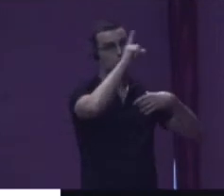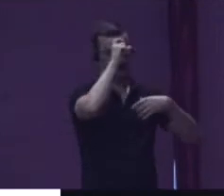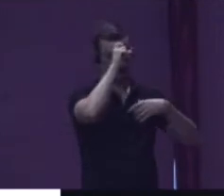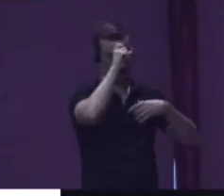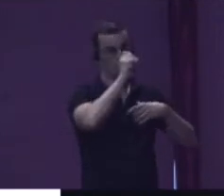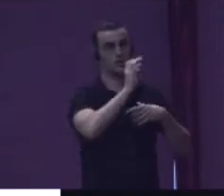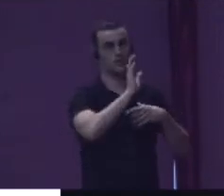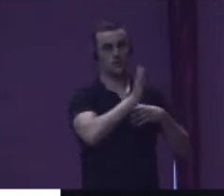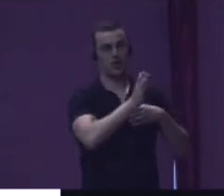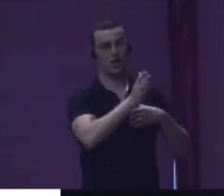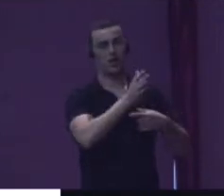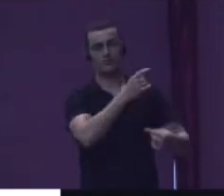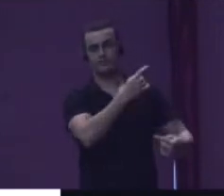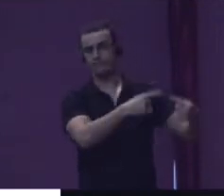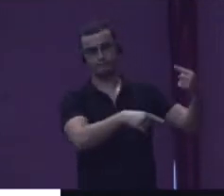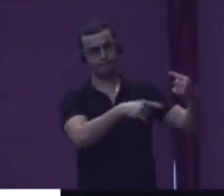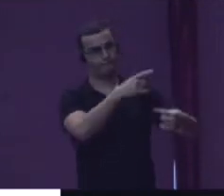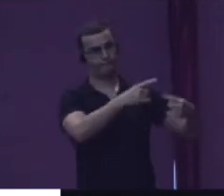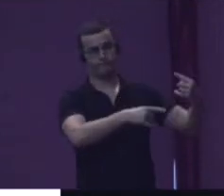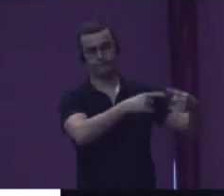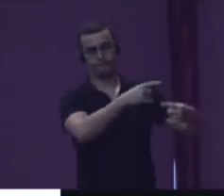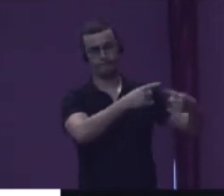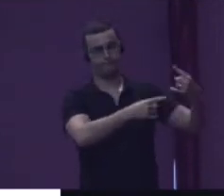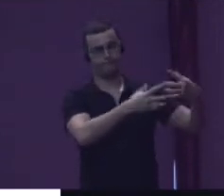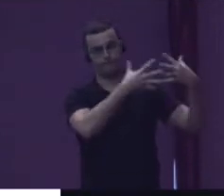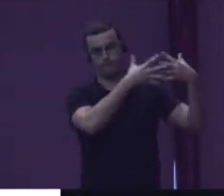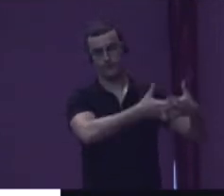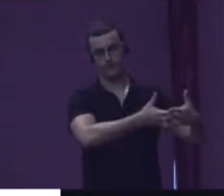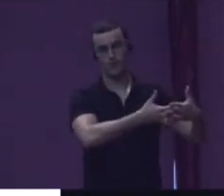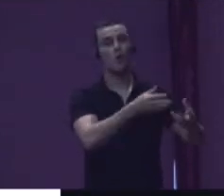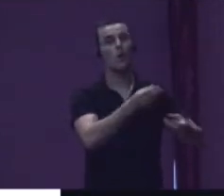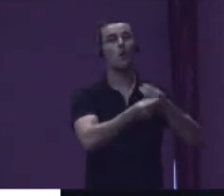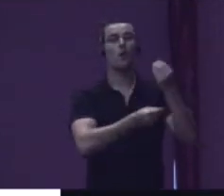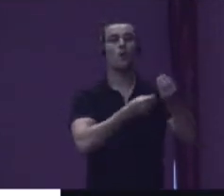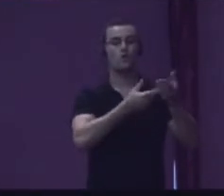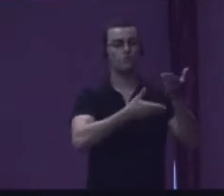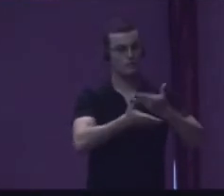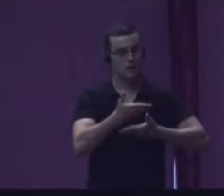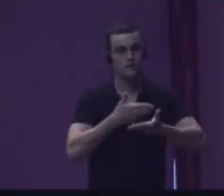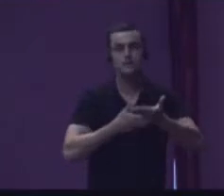relationship with the doctor or nurse.